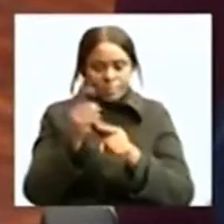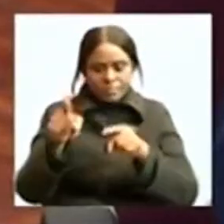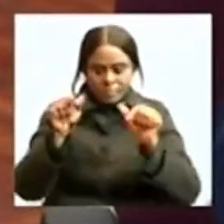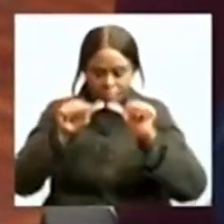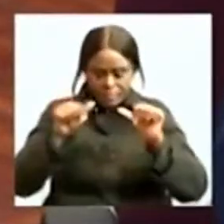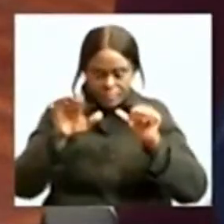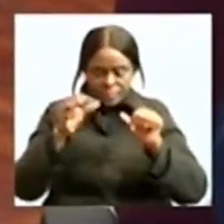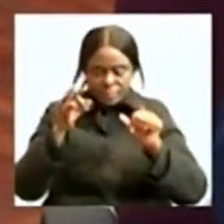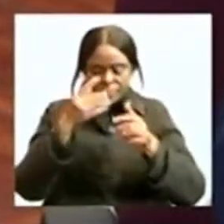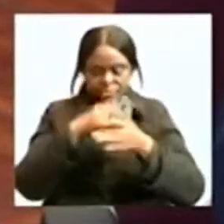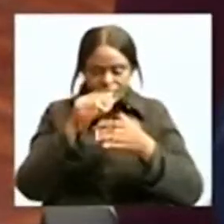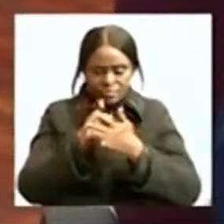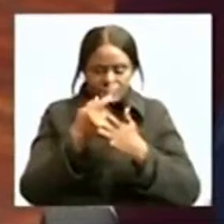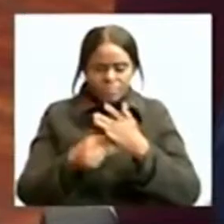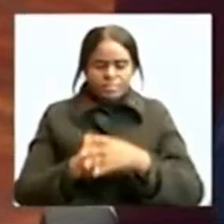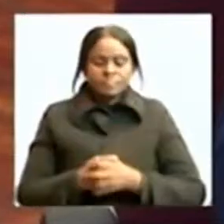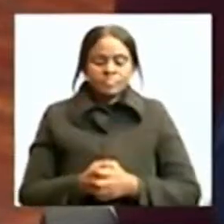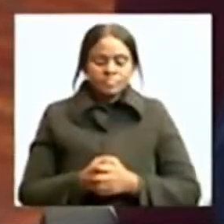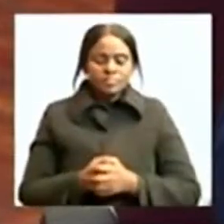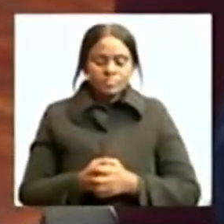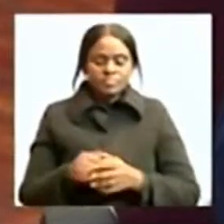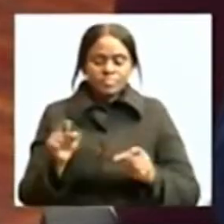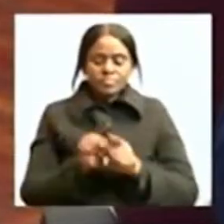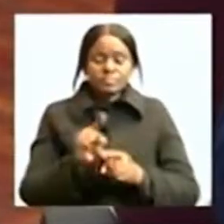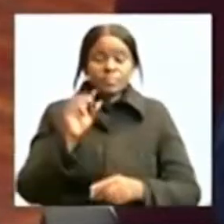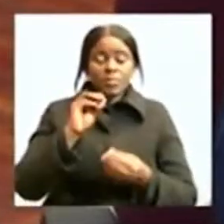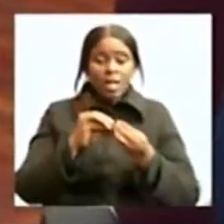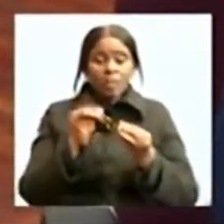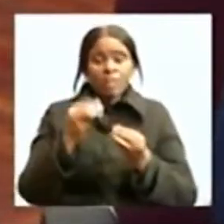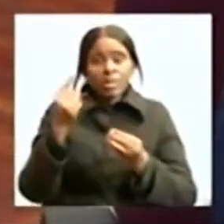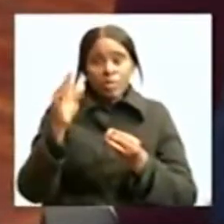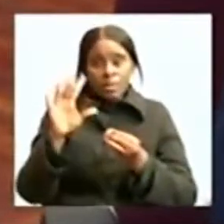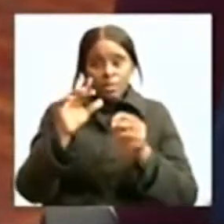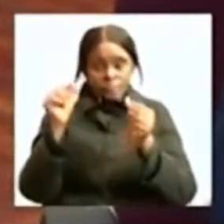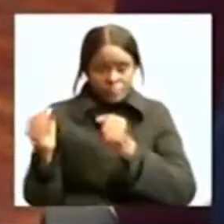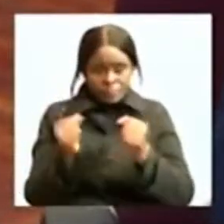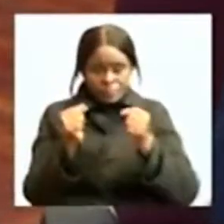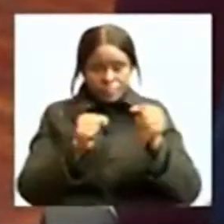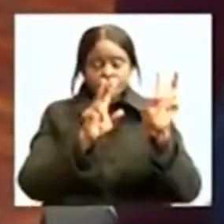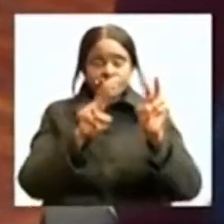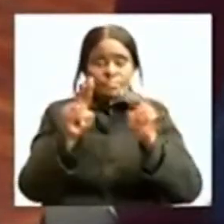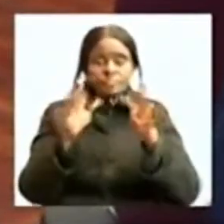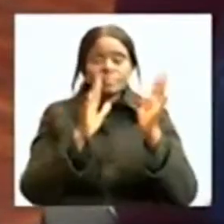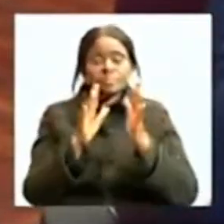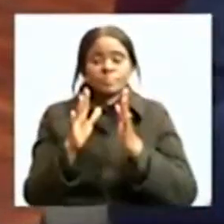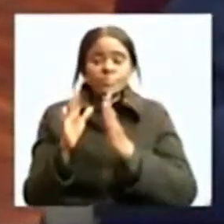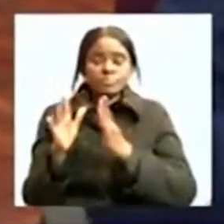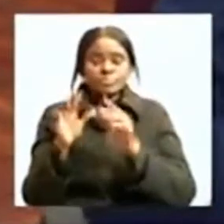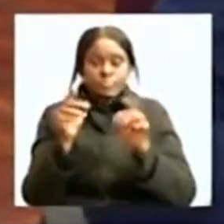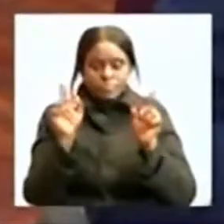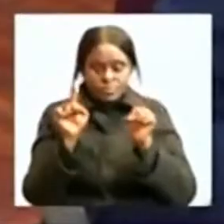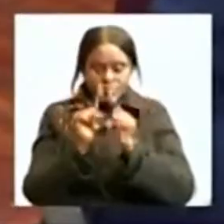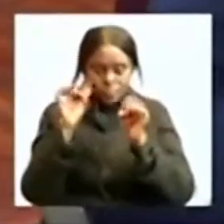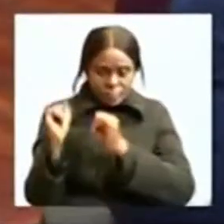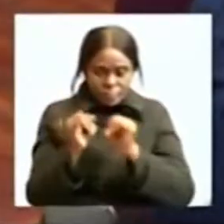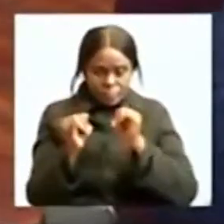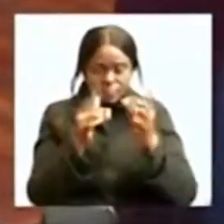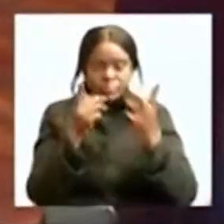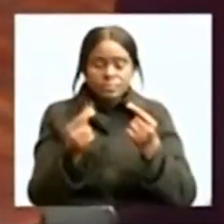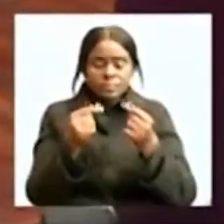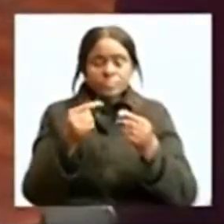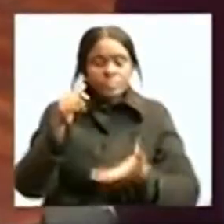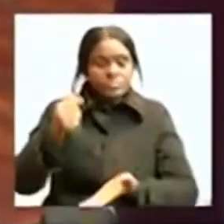auditors are: Roman numeral 1, strengthen monitoring mechanisms, implement periodic